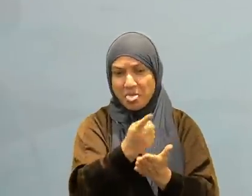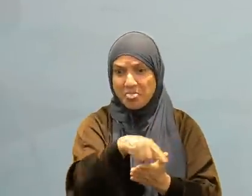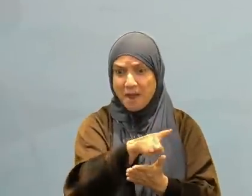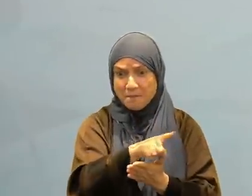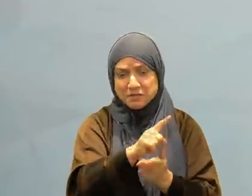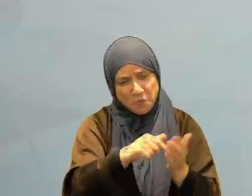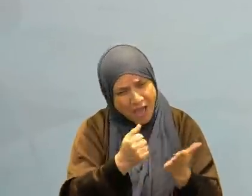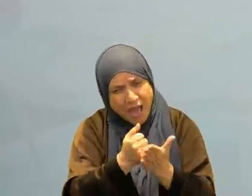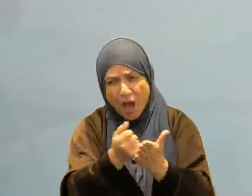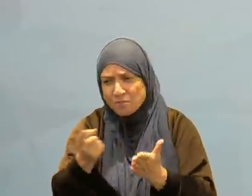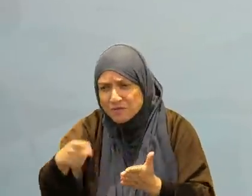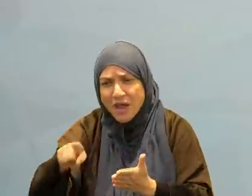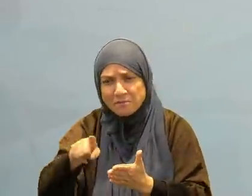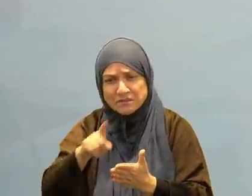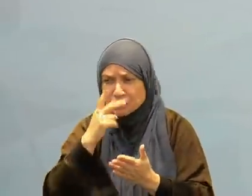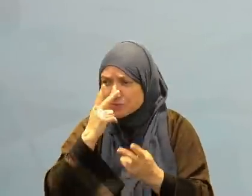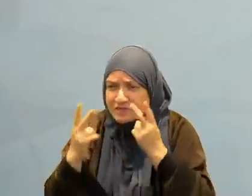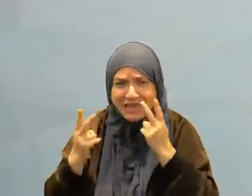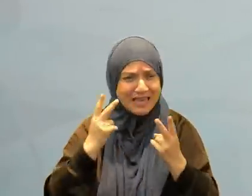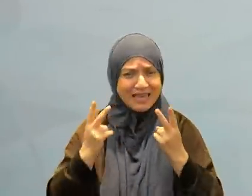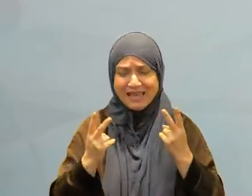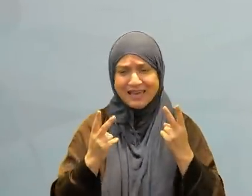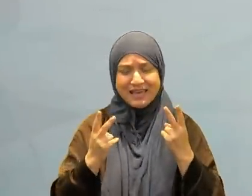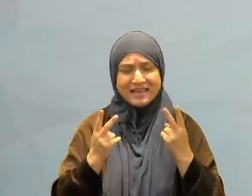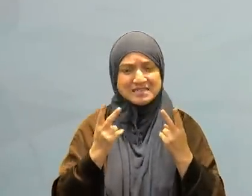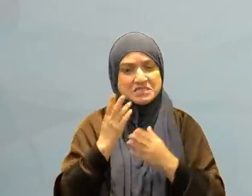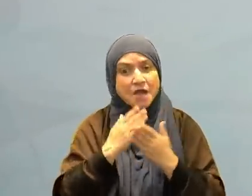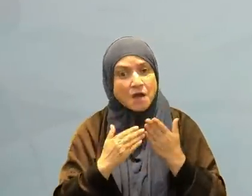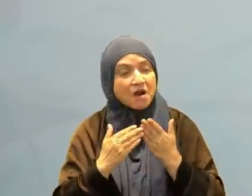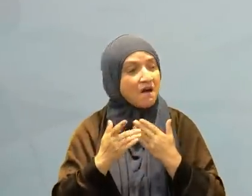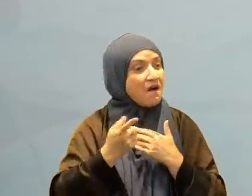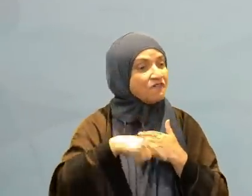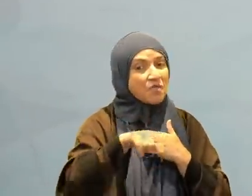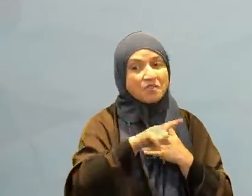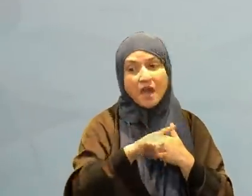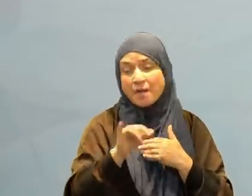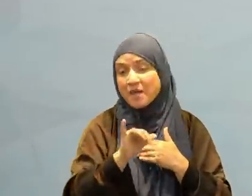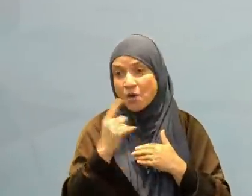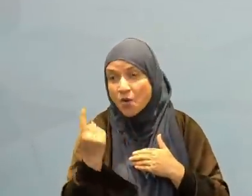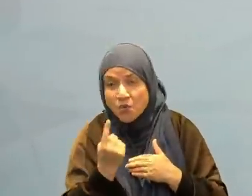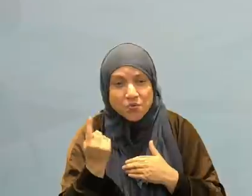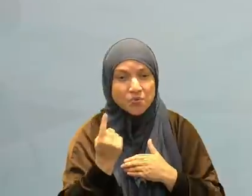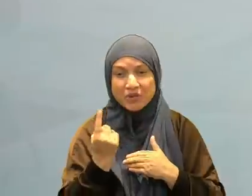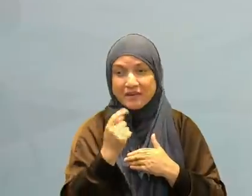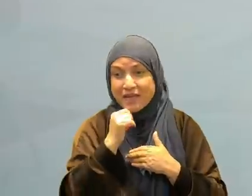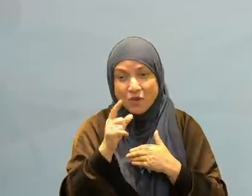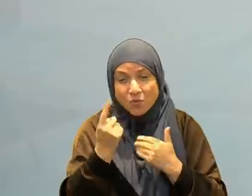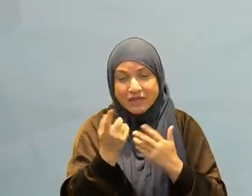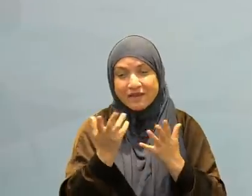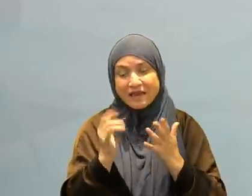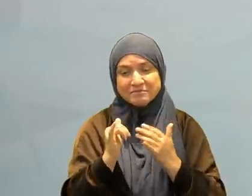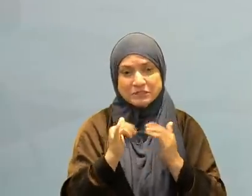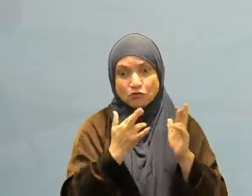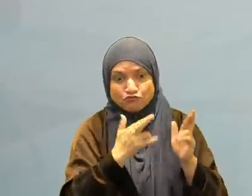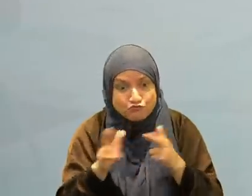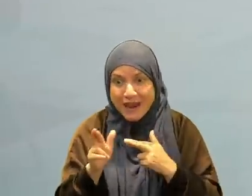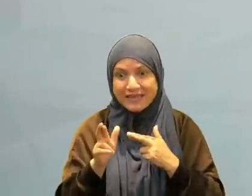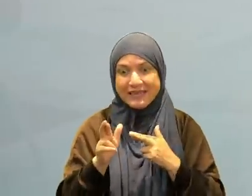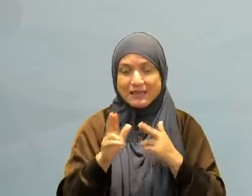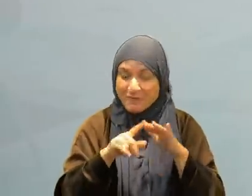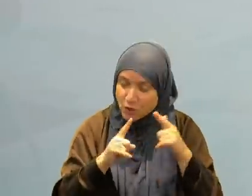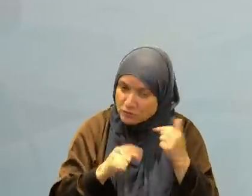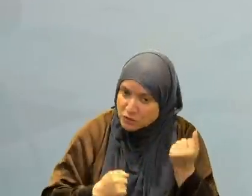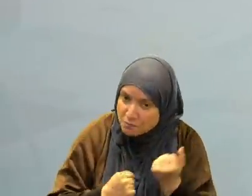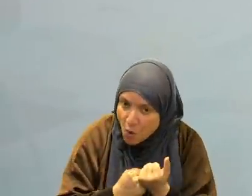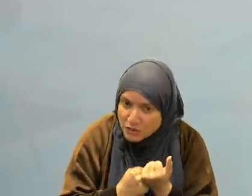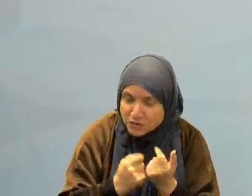ones that we see and the ones that we don't see, the ones that we mention and the ones that we don't mention. And may Allah subhanahu wa ta'ala allow us to